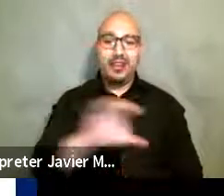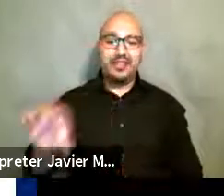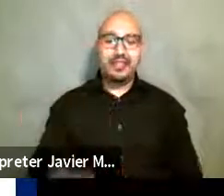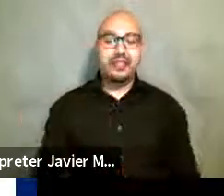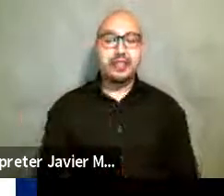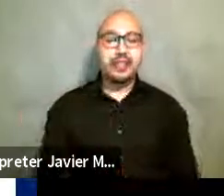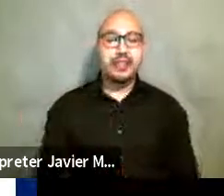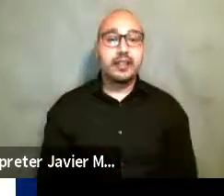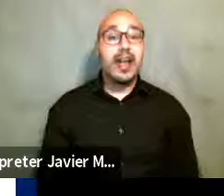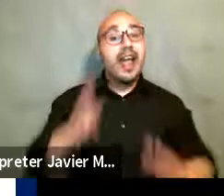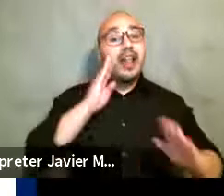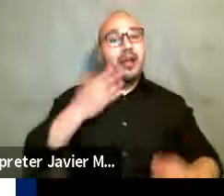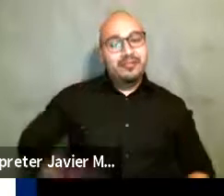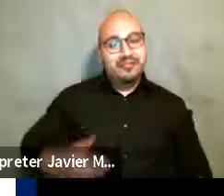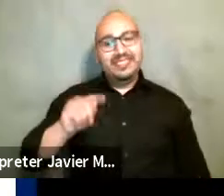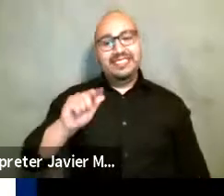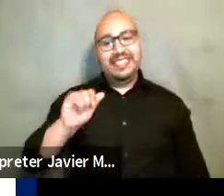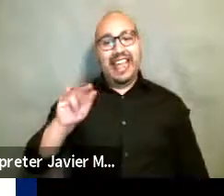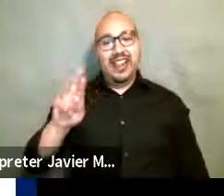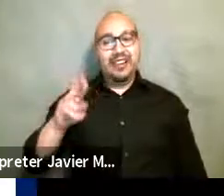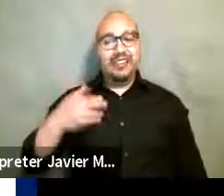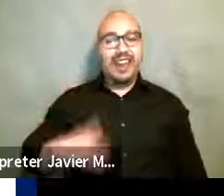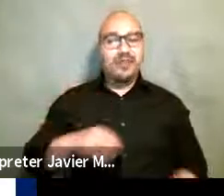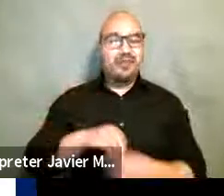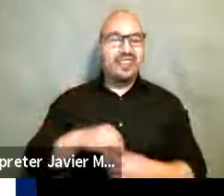Hi everyone, my name is Taylor and I'm with the volunteer